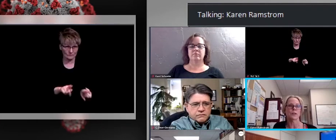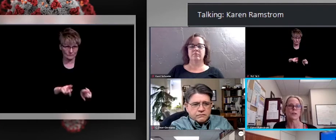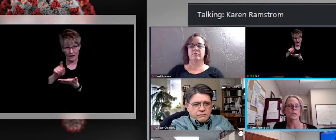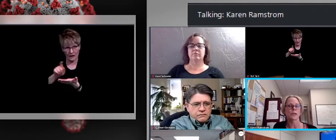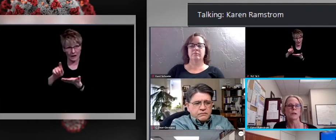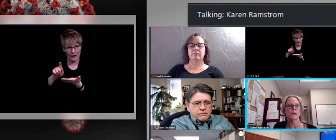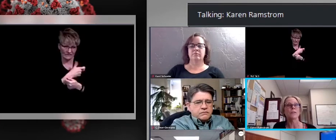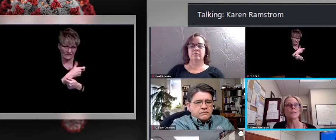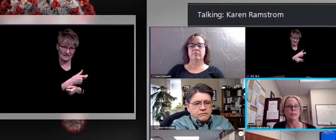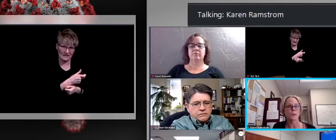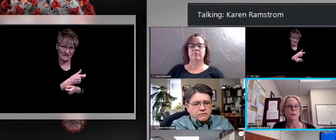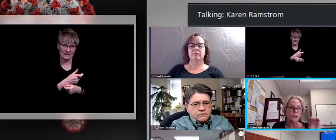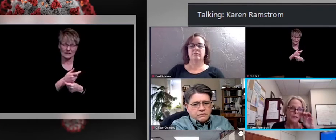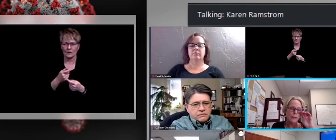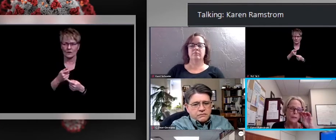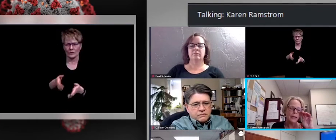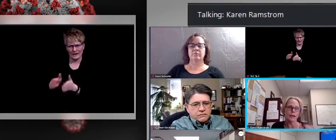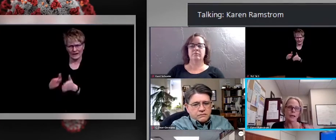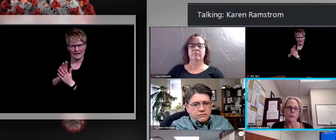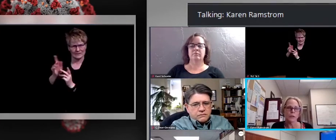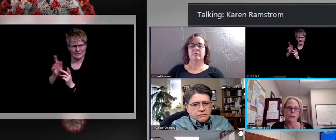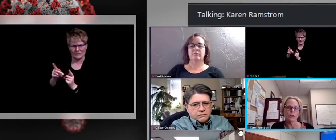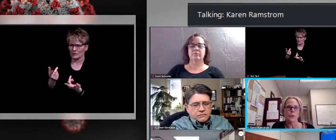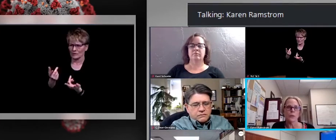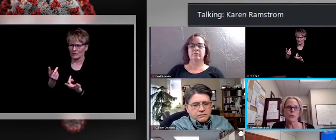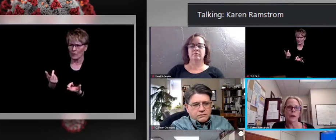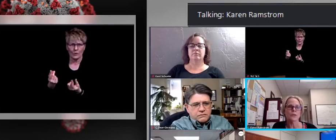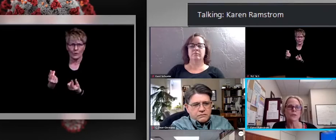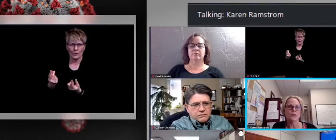week? What can you do over the next week? And what do